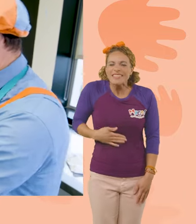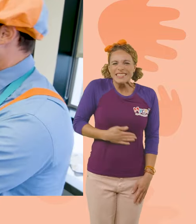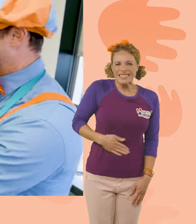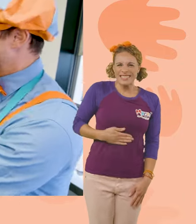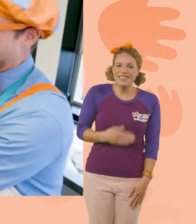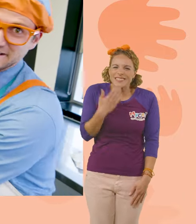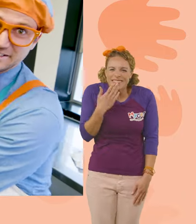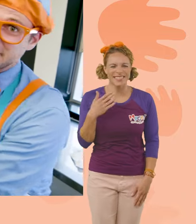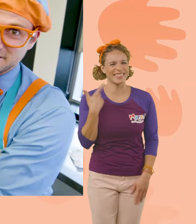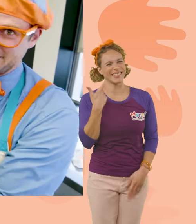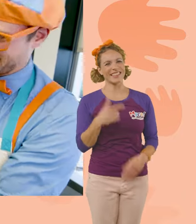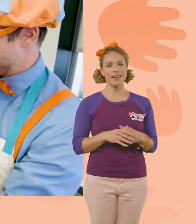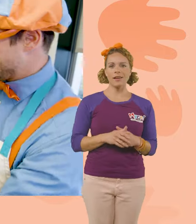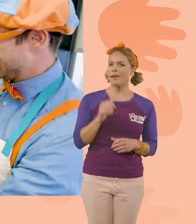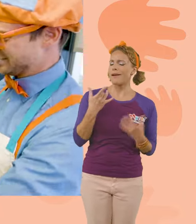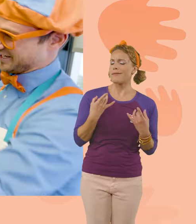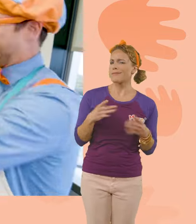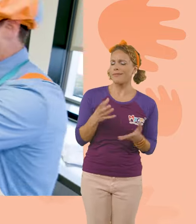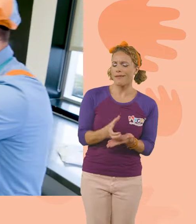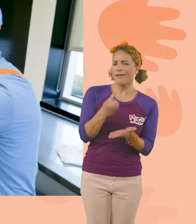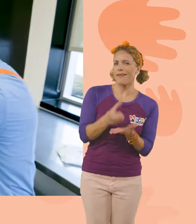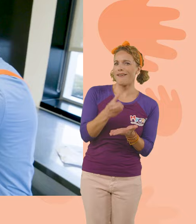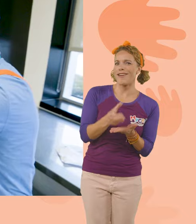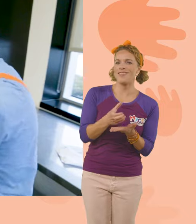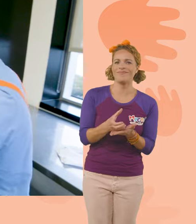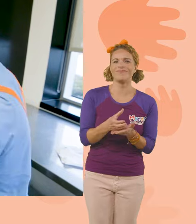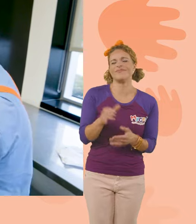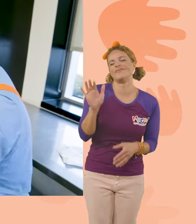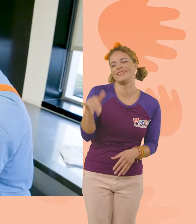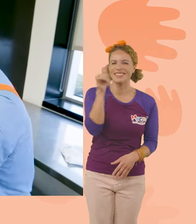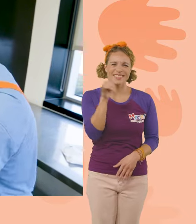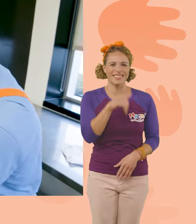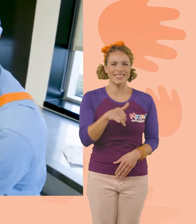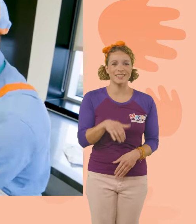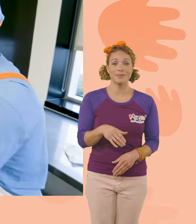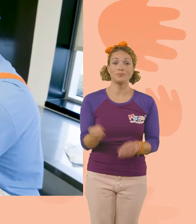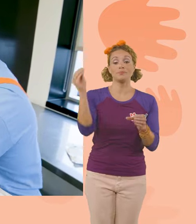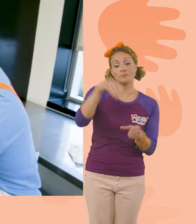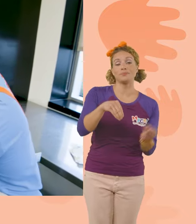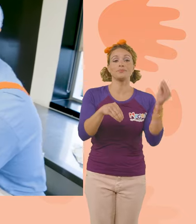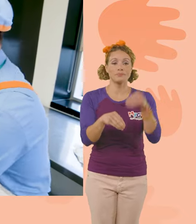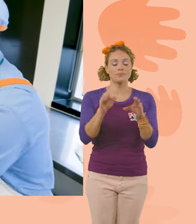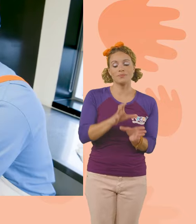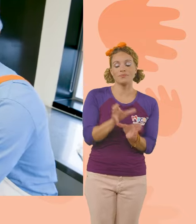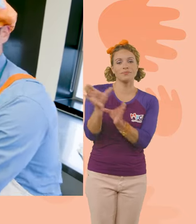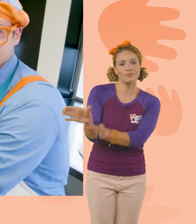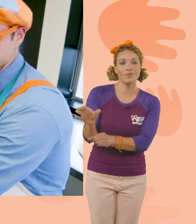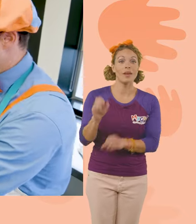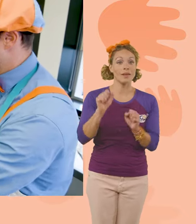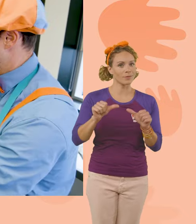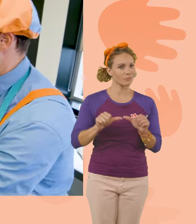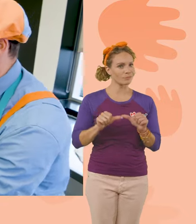yummy. And it doesn't like containers. That's silly. Okay, let's put these back in here so then we